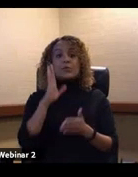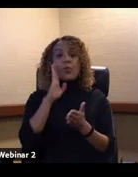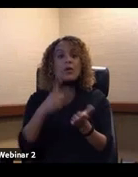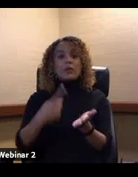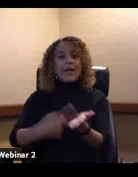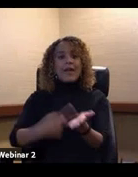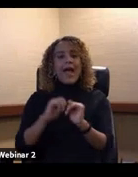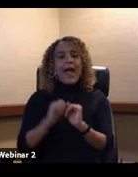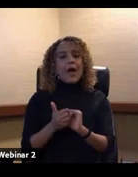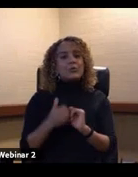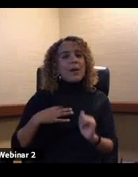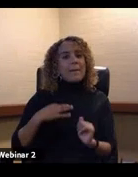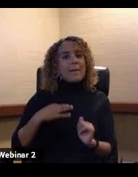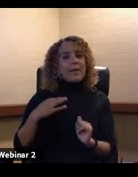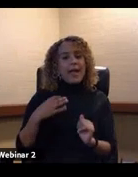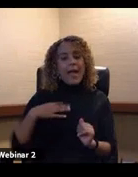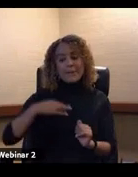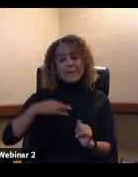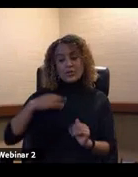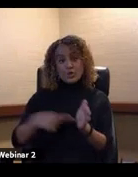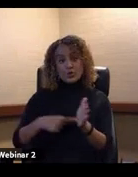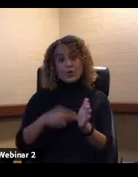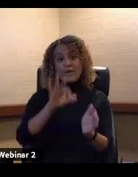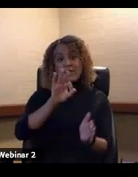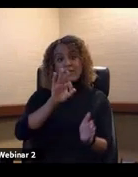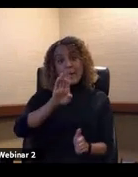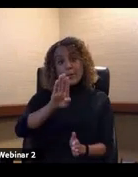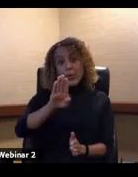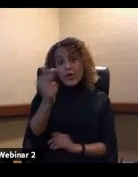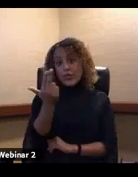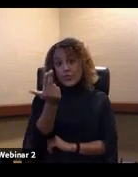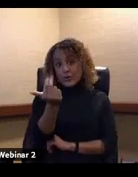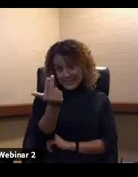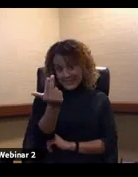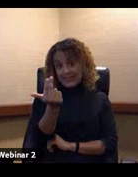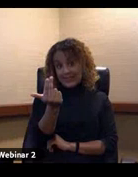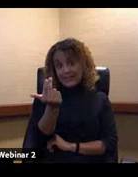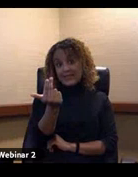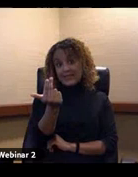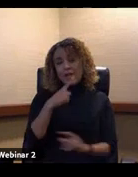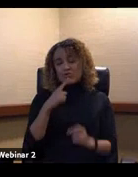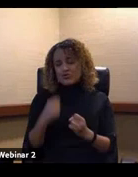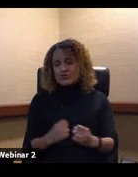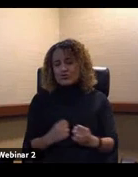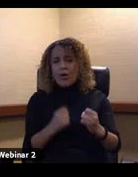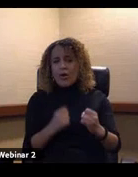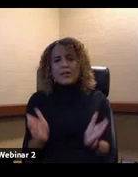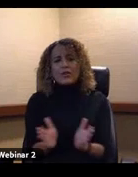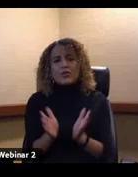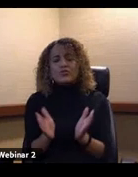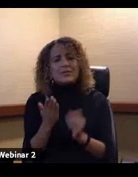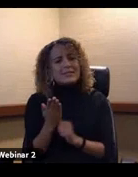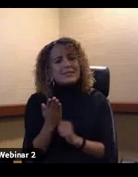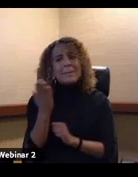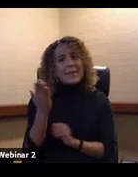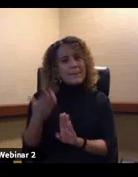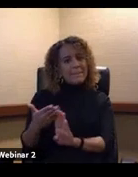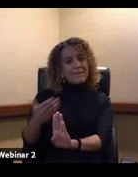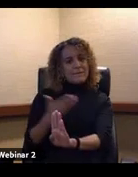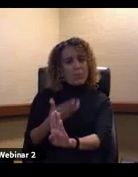Next, I'll go over how to apply. Applications are due by February 13th. I strongly encourage you to submit